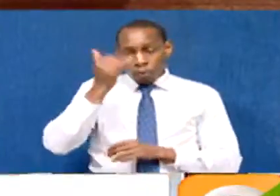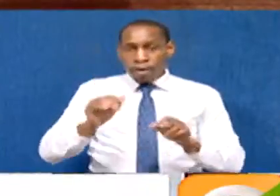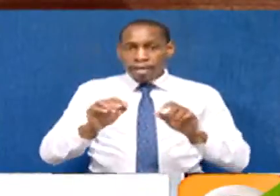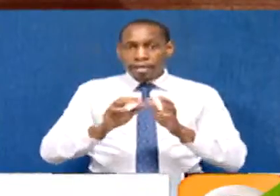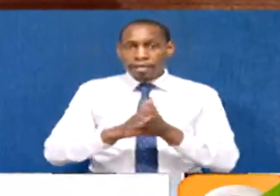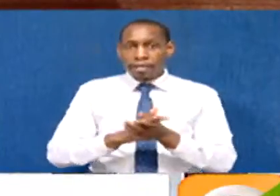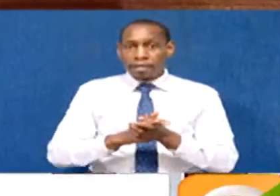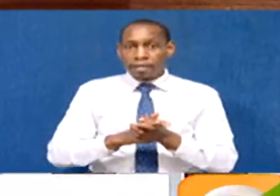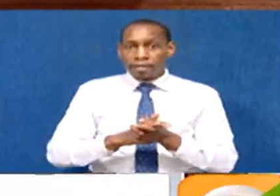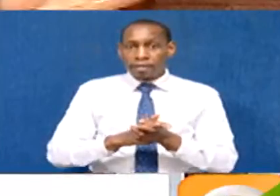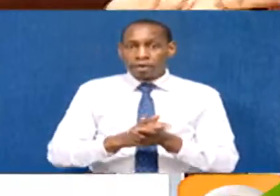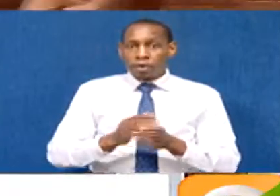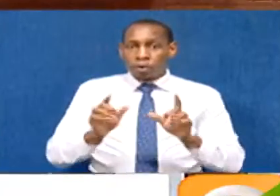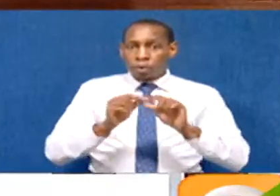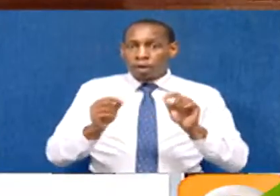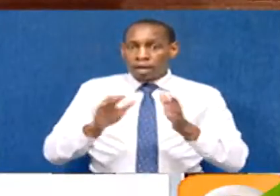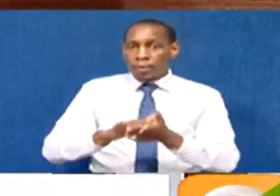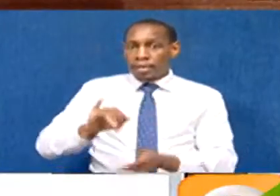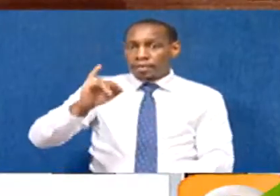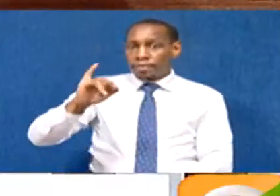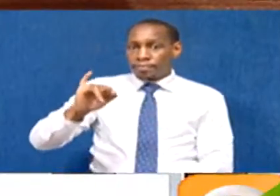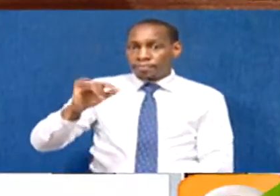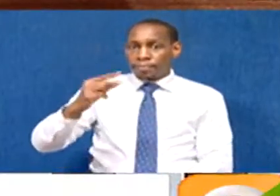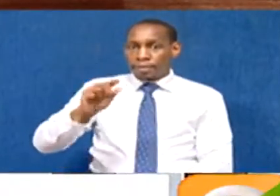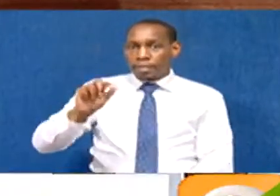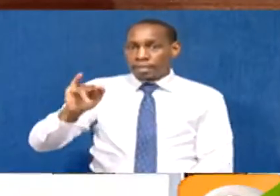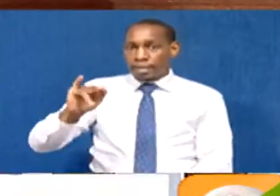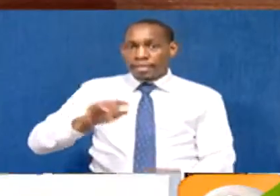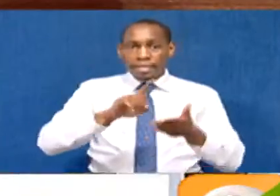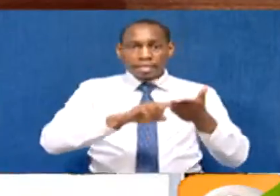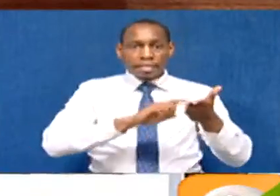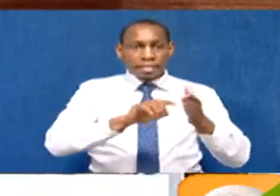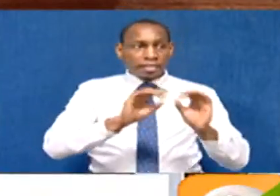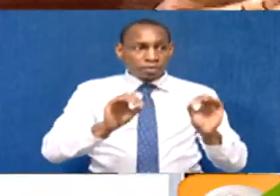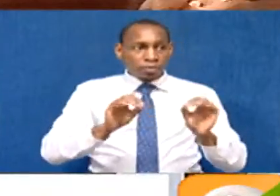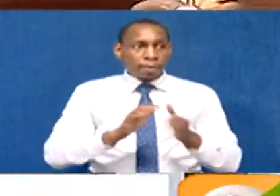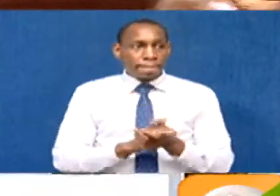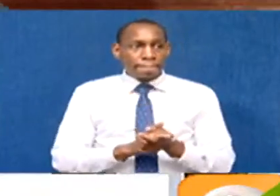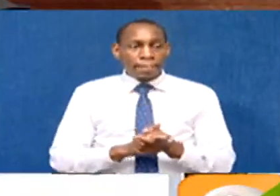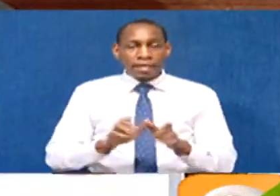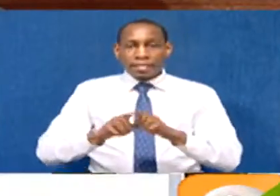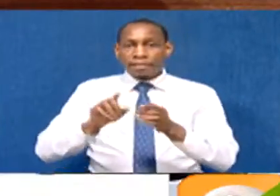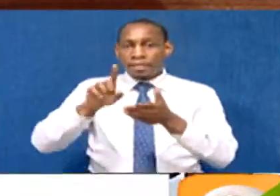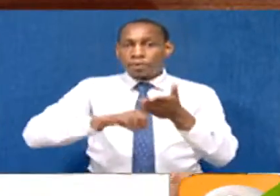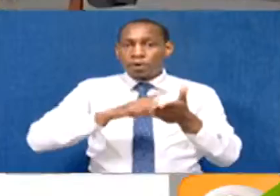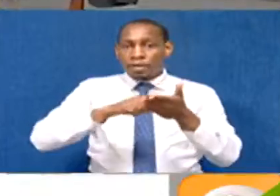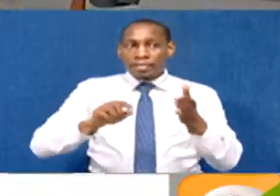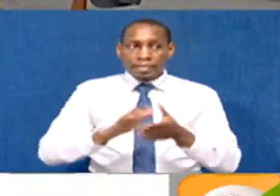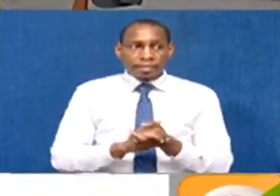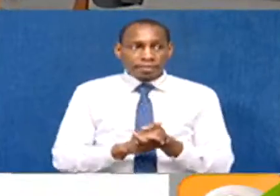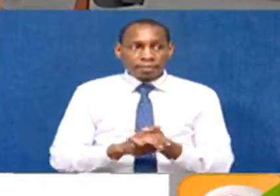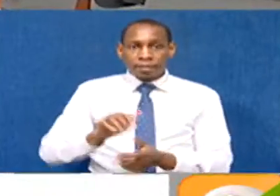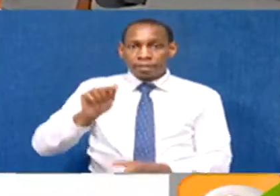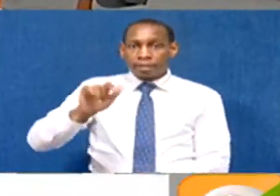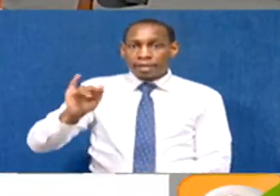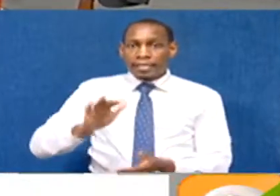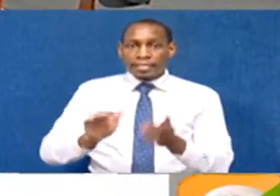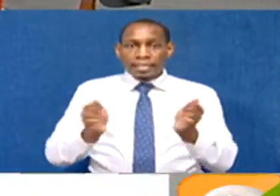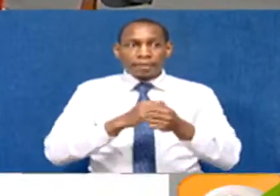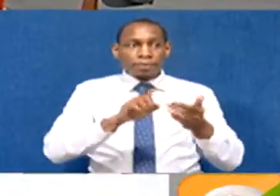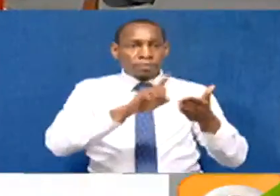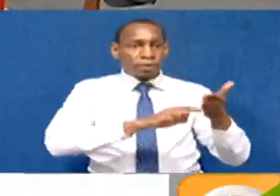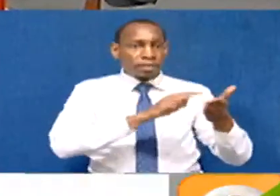Rigathi has been charged with all those... Of course. Let me ask you. They will charge Rigathi, they will charge Alice, they will not